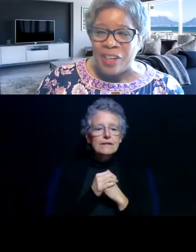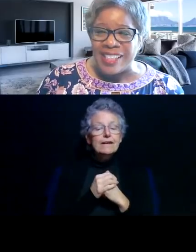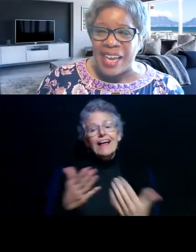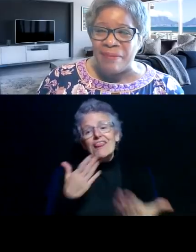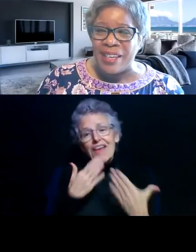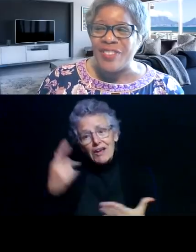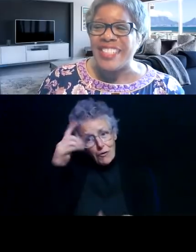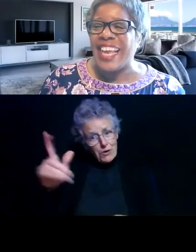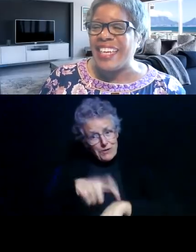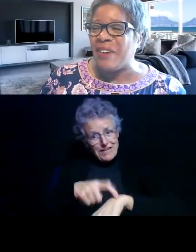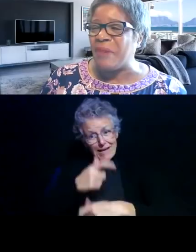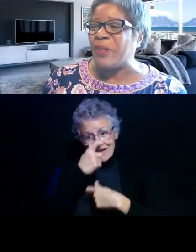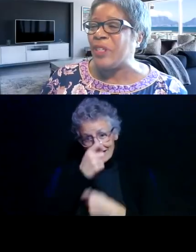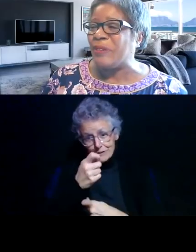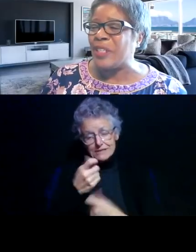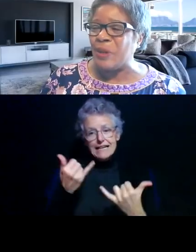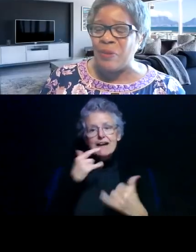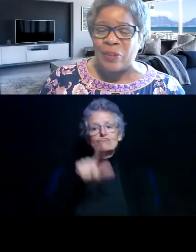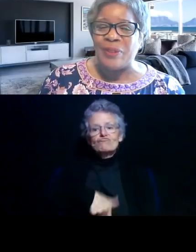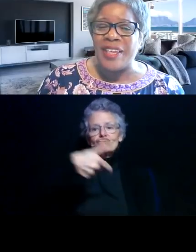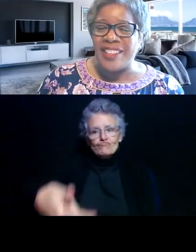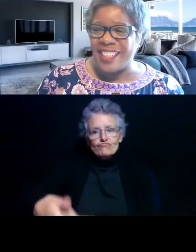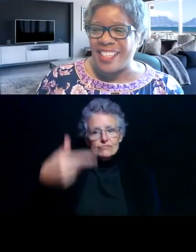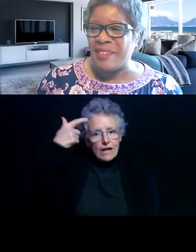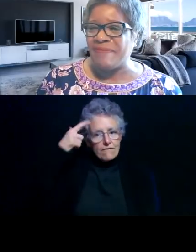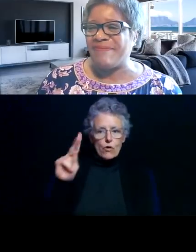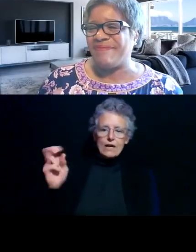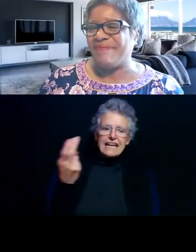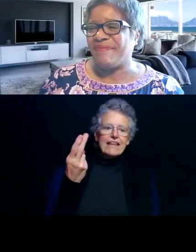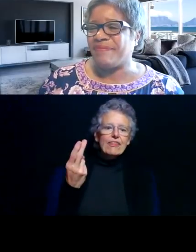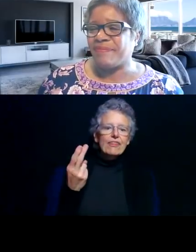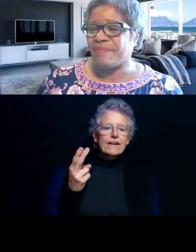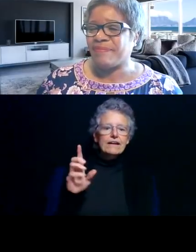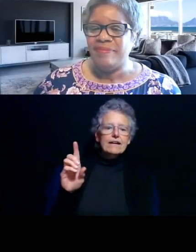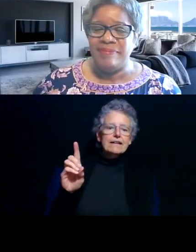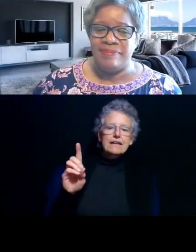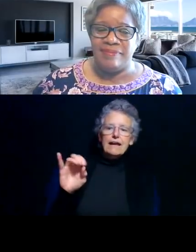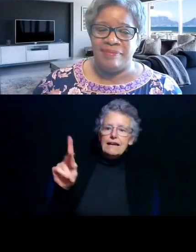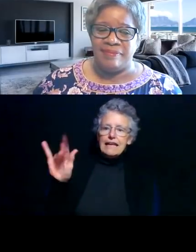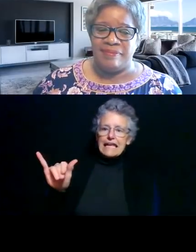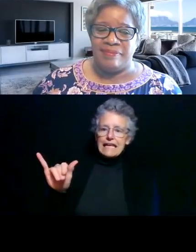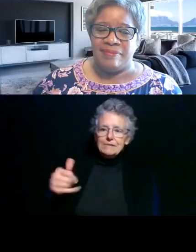you for your time and interest, and now I would turn this over to Keith Dickey.